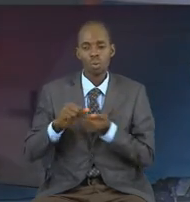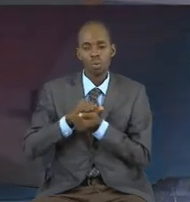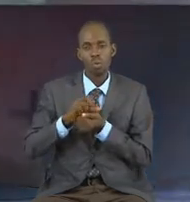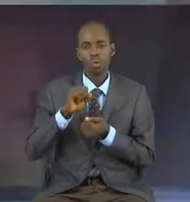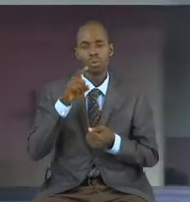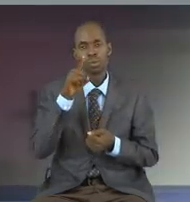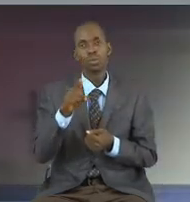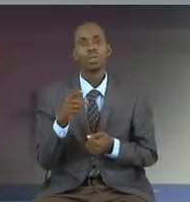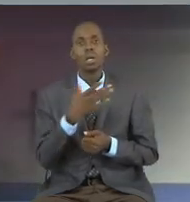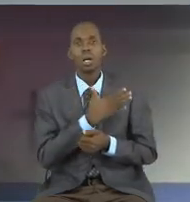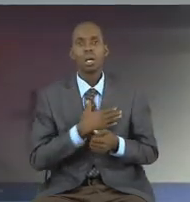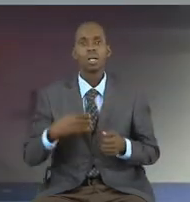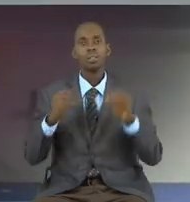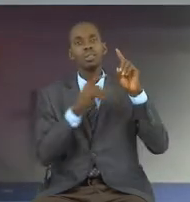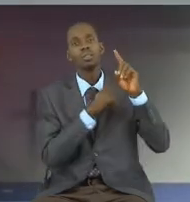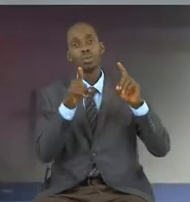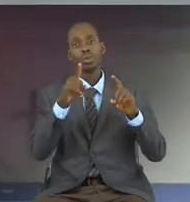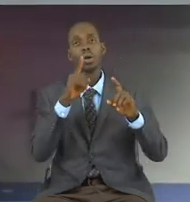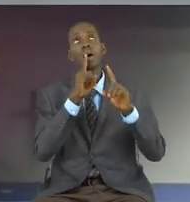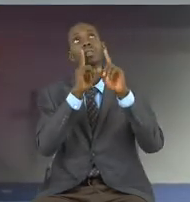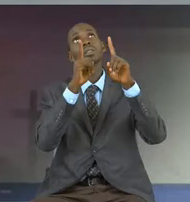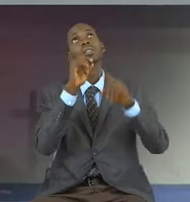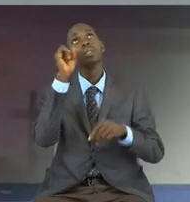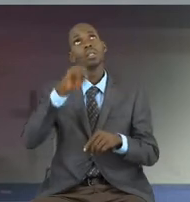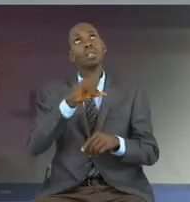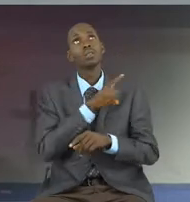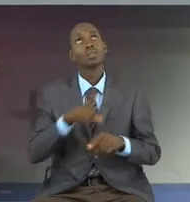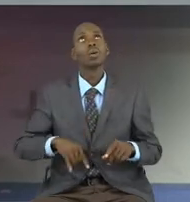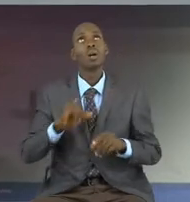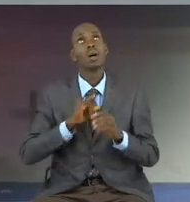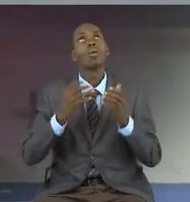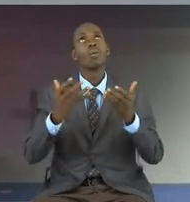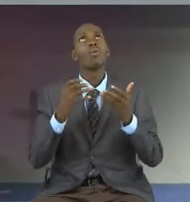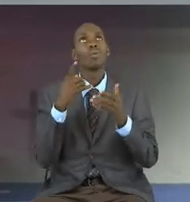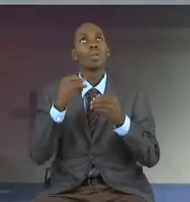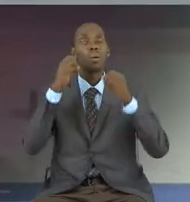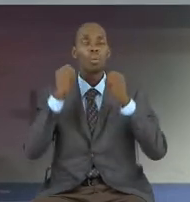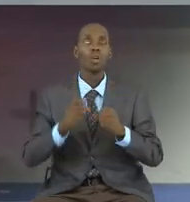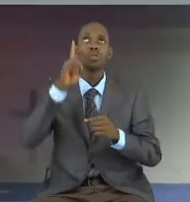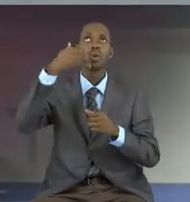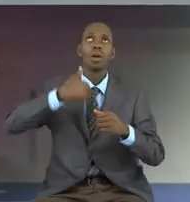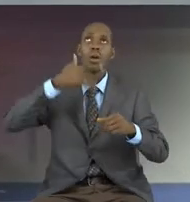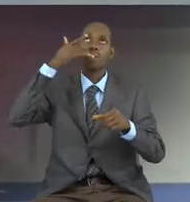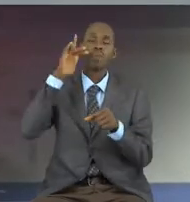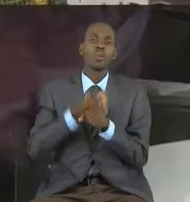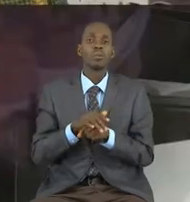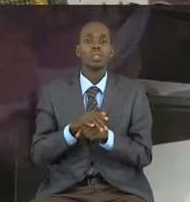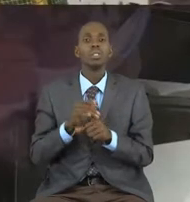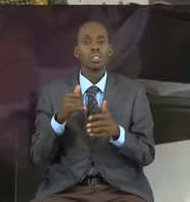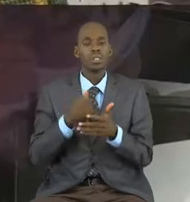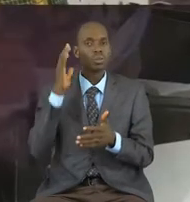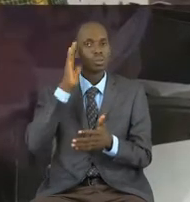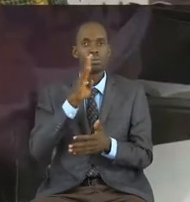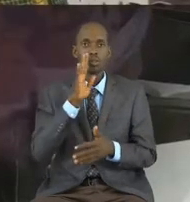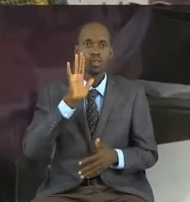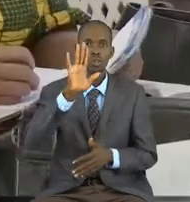And you say, yes, Lord, I want the power that you have promised. It will be yours in Jesus'